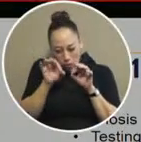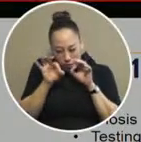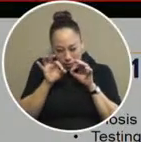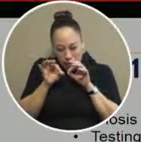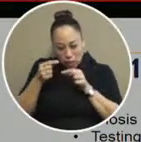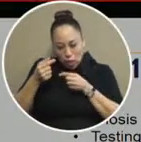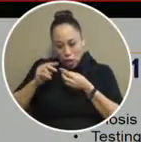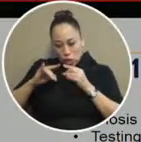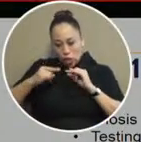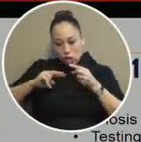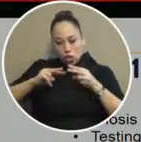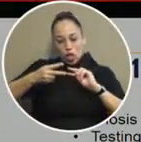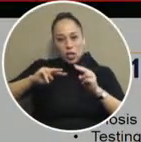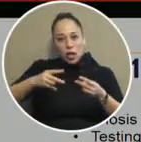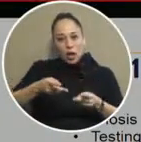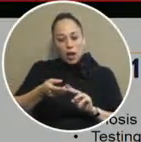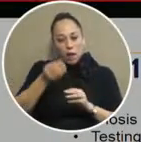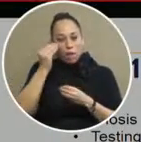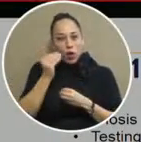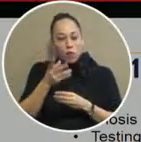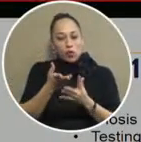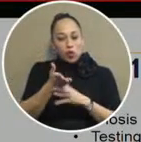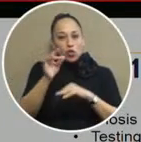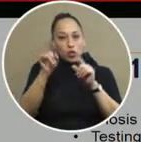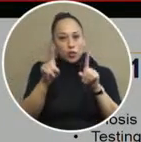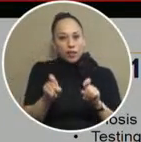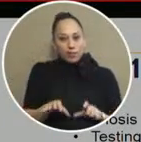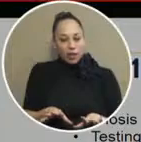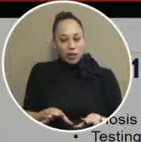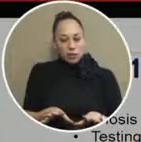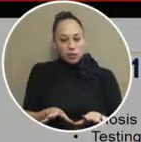genetic material from the virus through this testing.